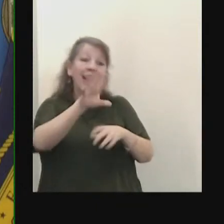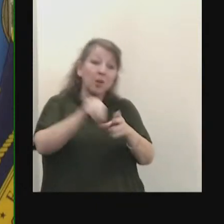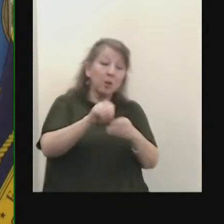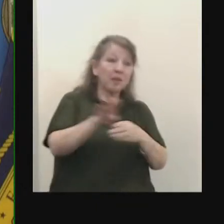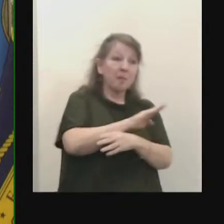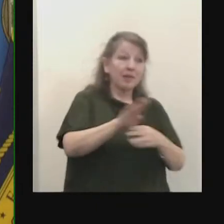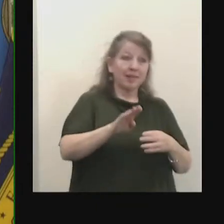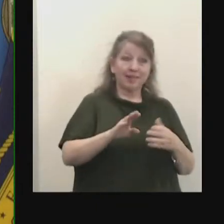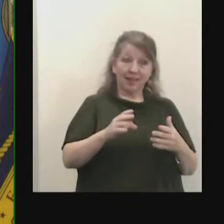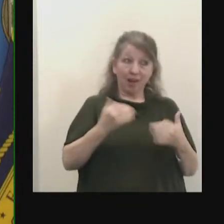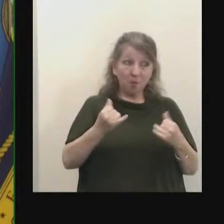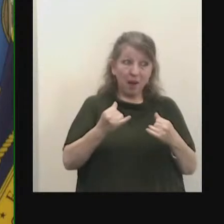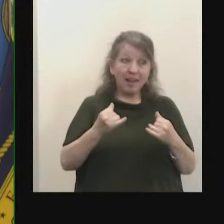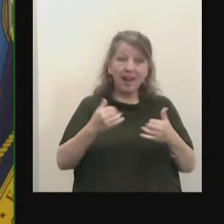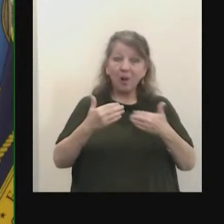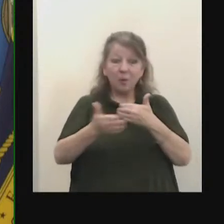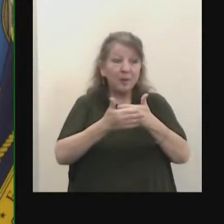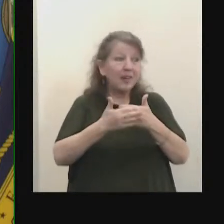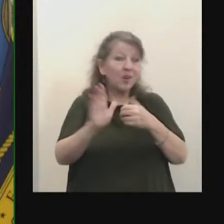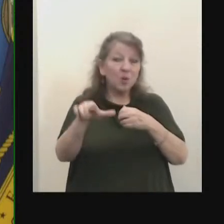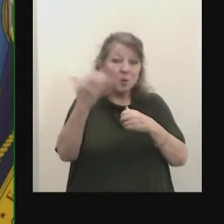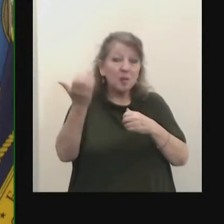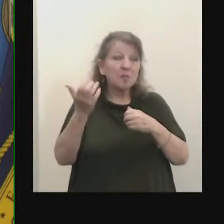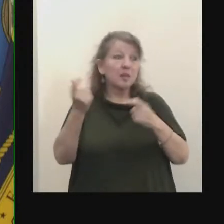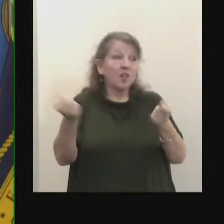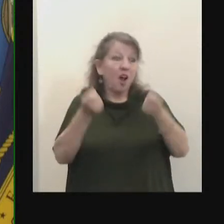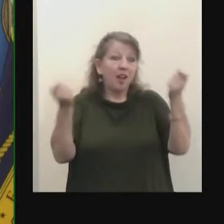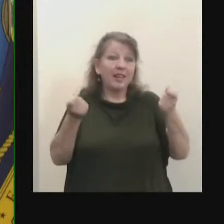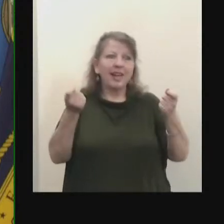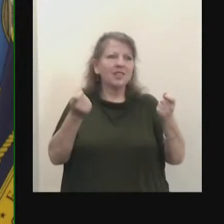holiday season is to be fined or risk potential shutdown.